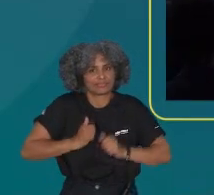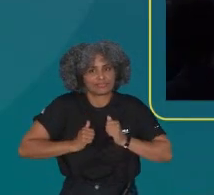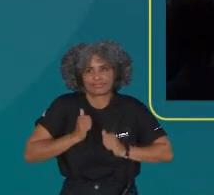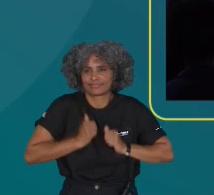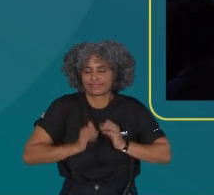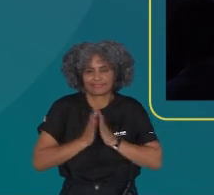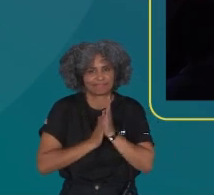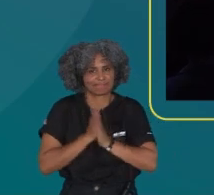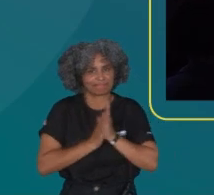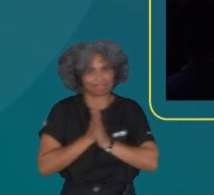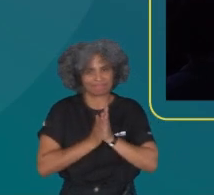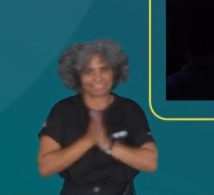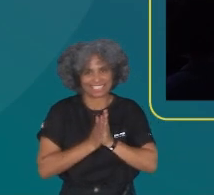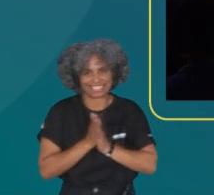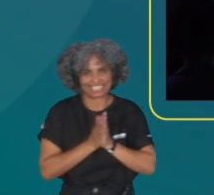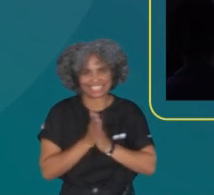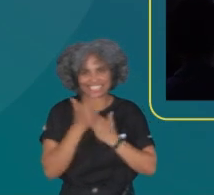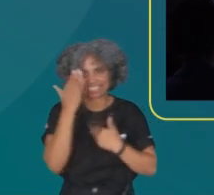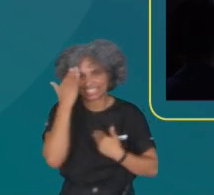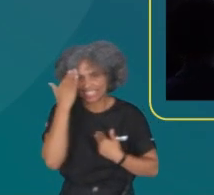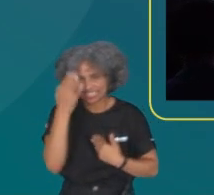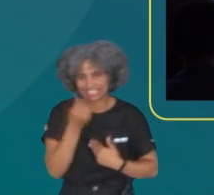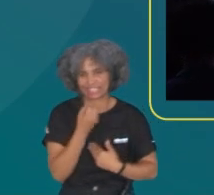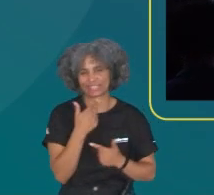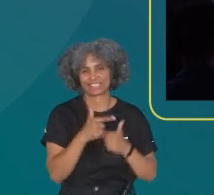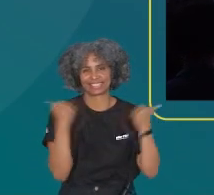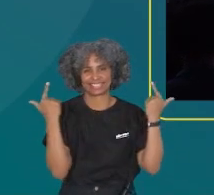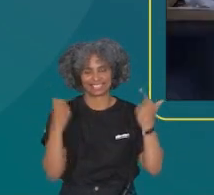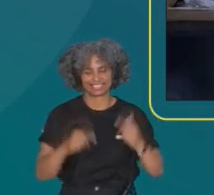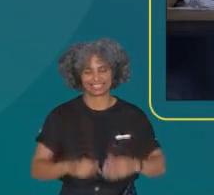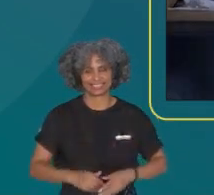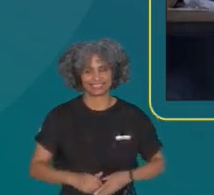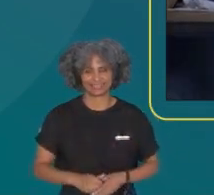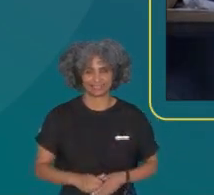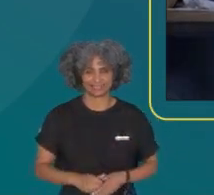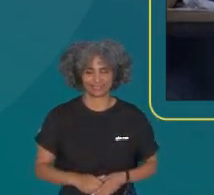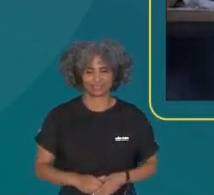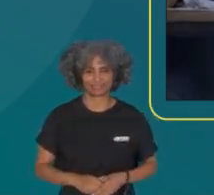Thank you very much and good luck. We are now moving,